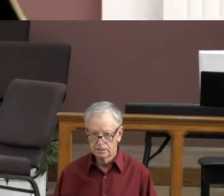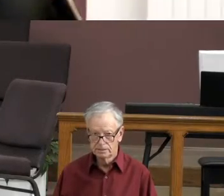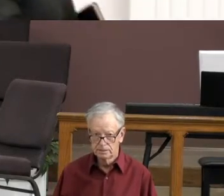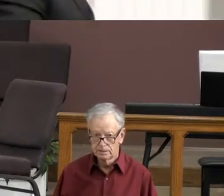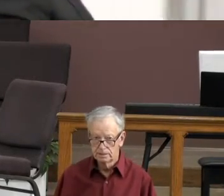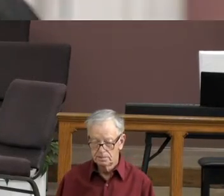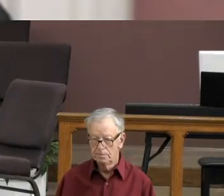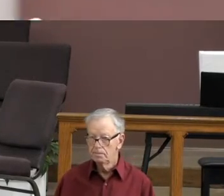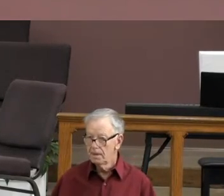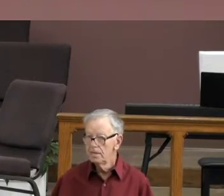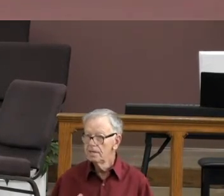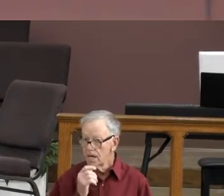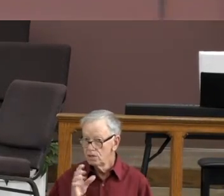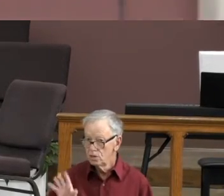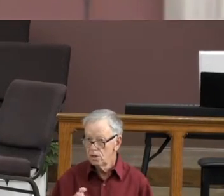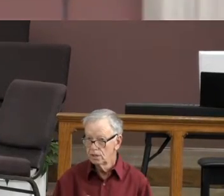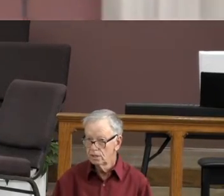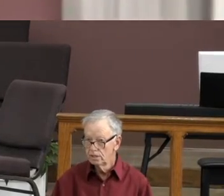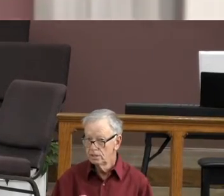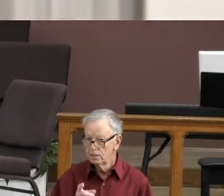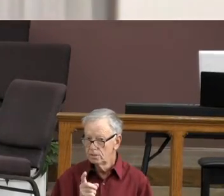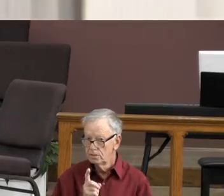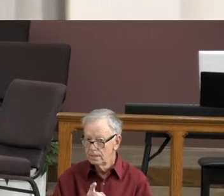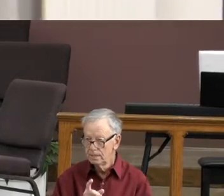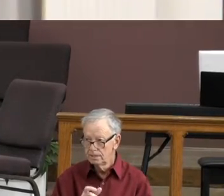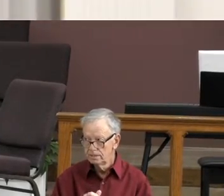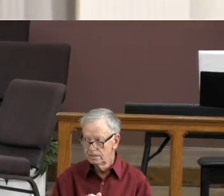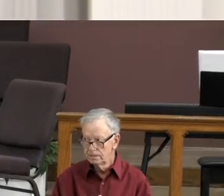I may not do it quite right.